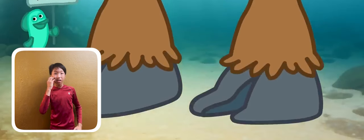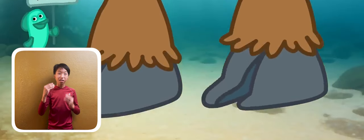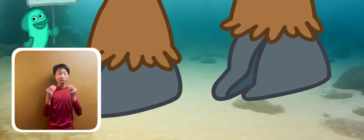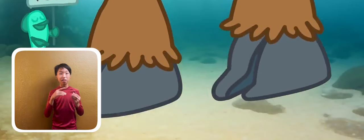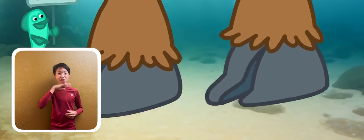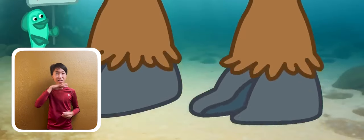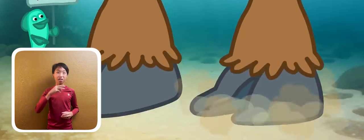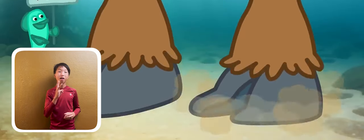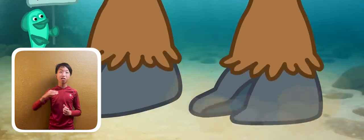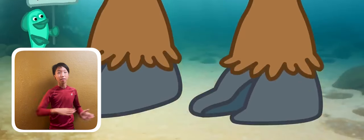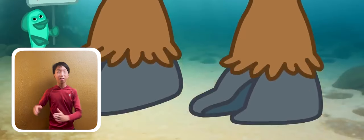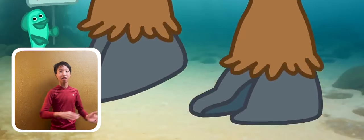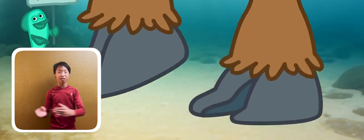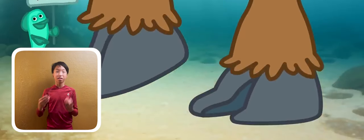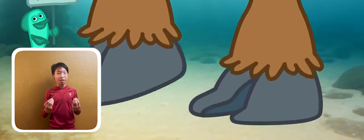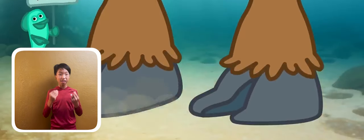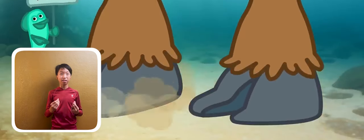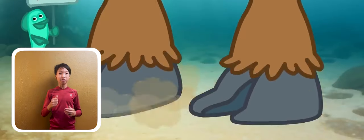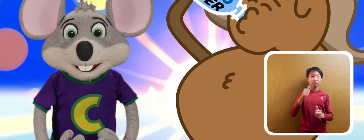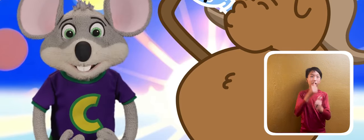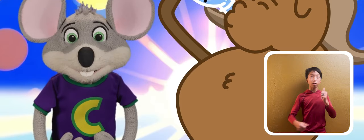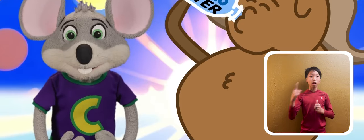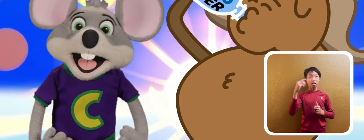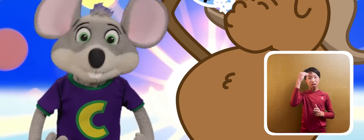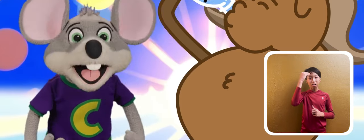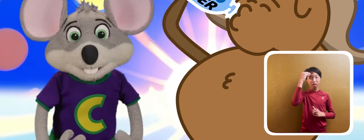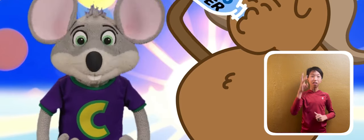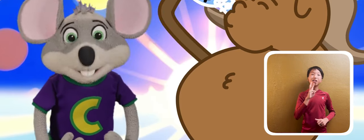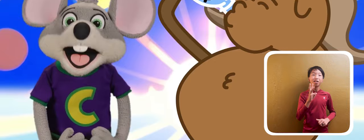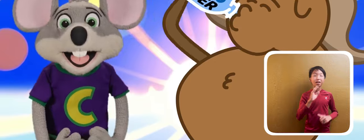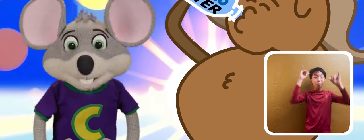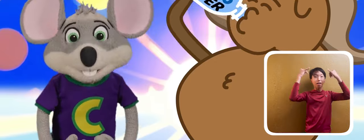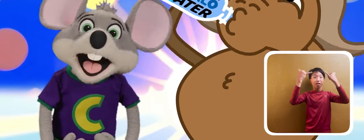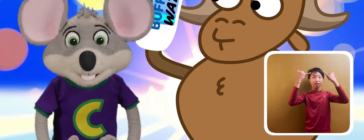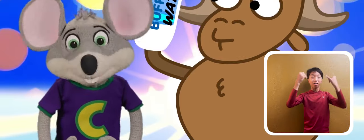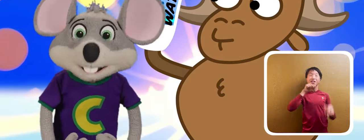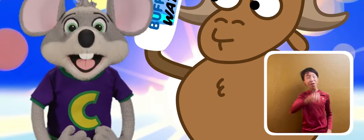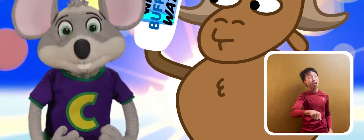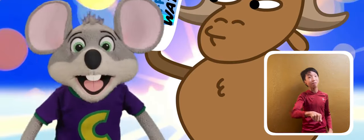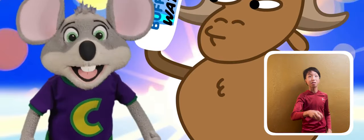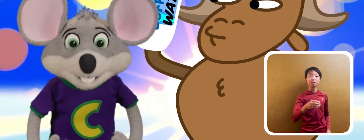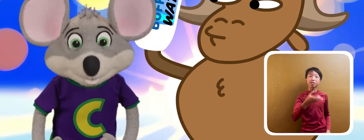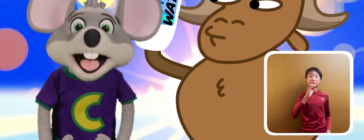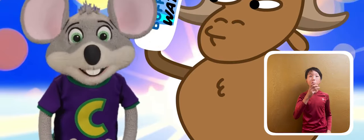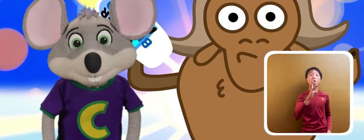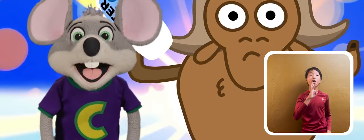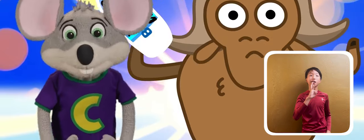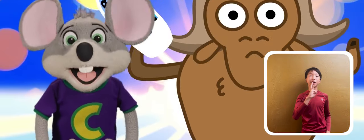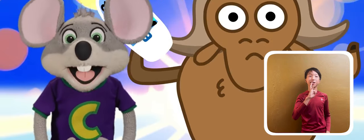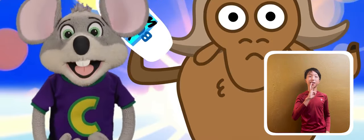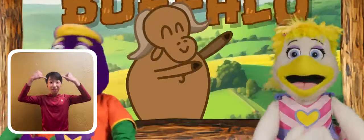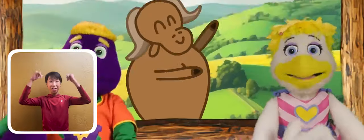them from sinking into the thick mud of river bottoms and swamps and everybody knows that water buffalo love drinking